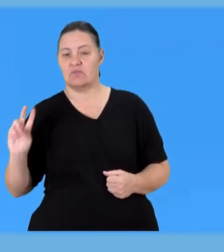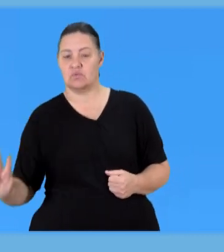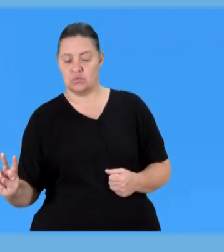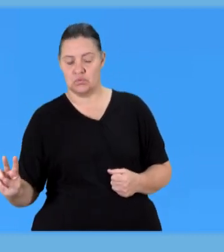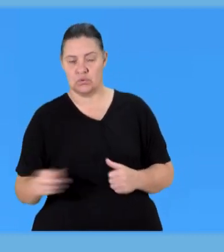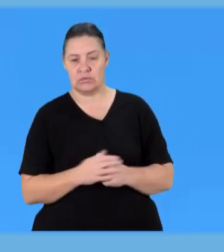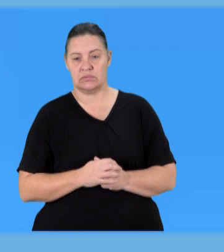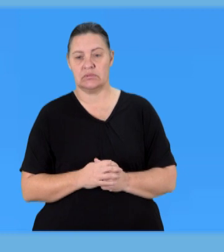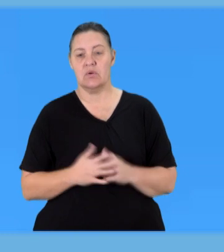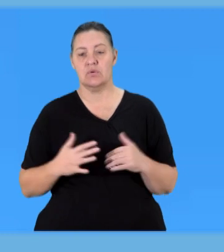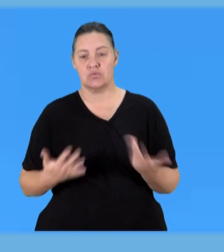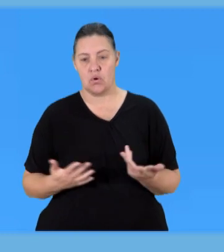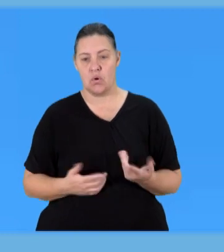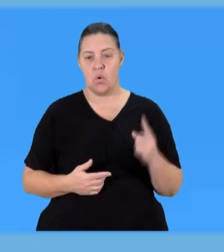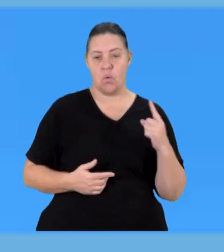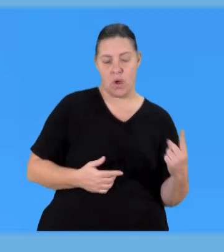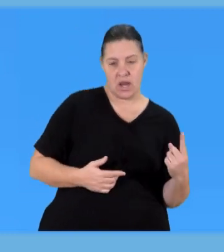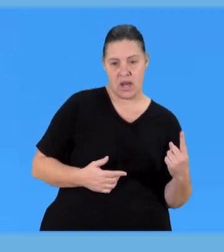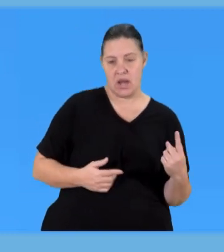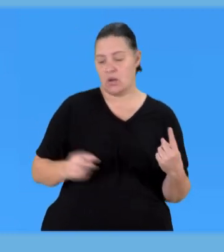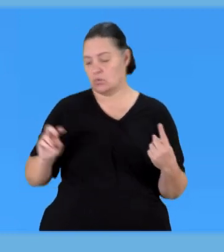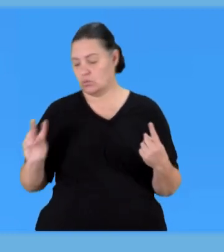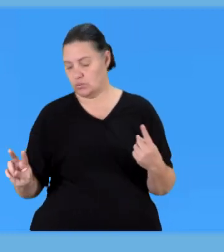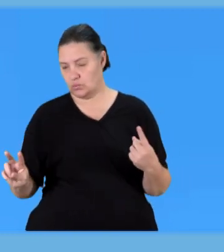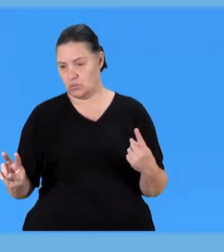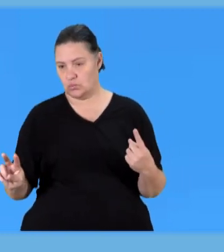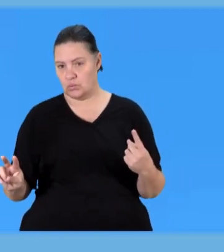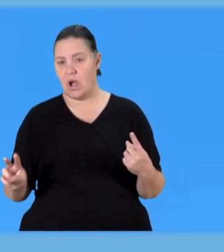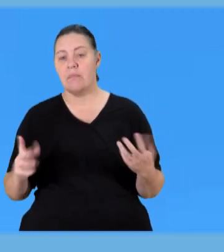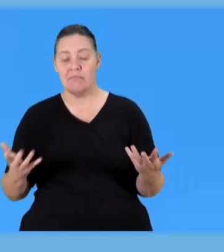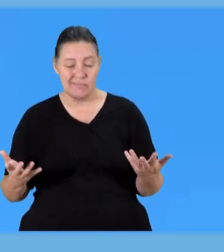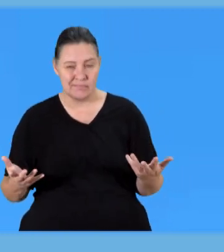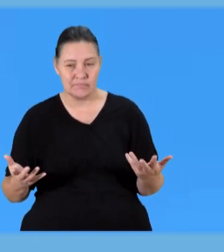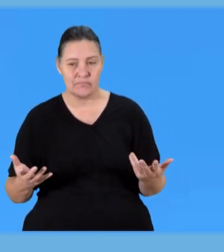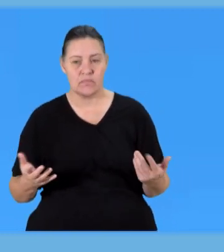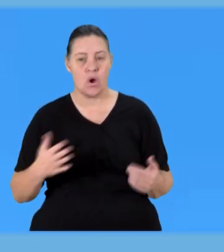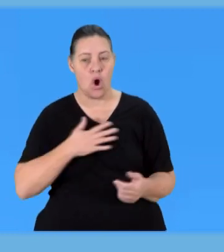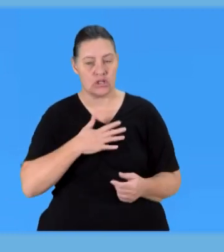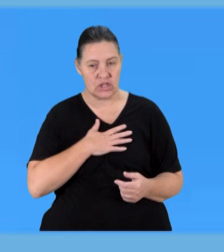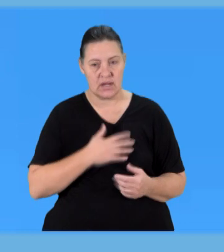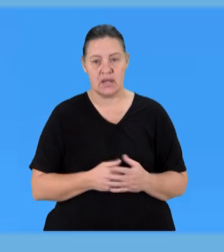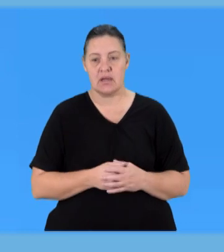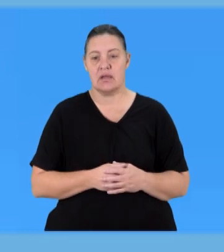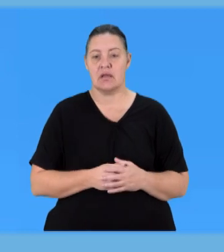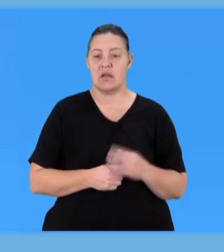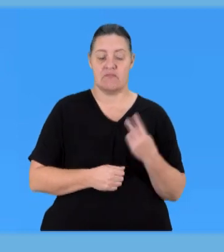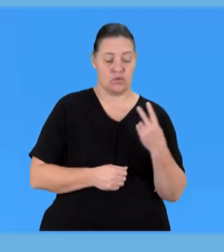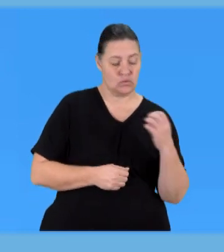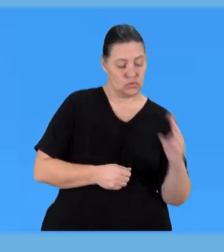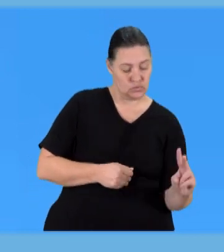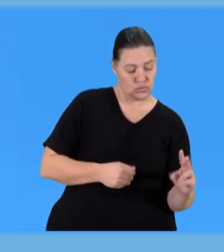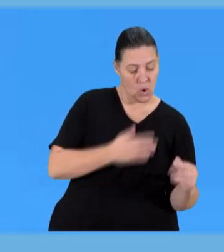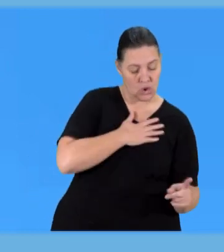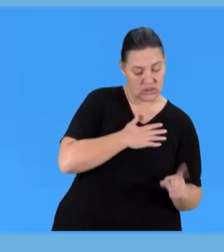right-hand side, the products, we have two of them. So there's one here, and then there's two there. Now, with regards to the oxygen, the left-hand side,